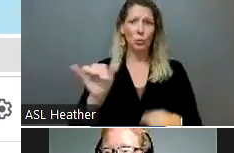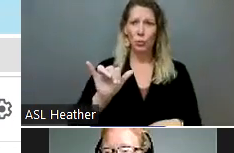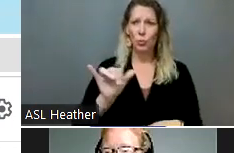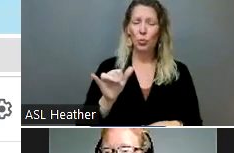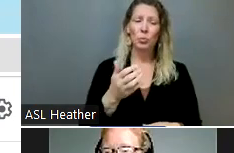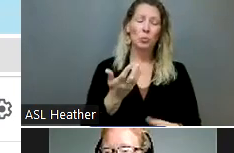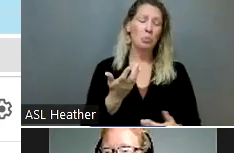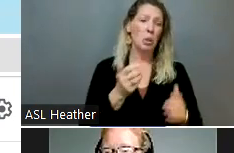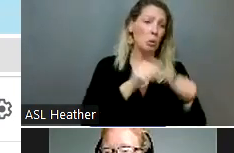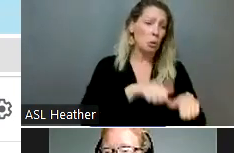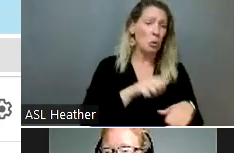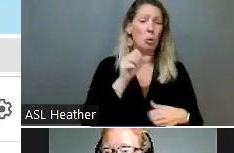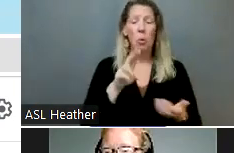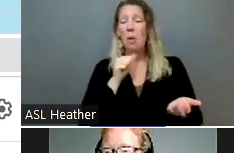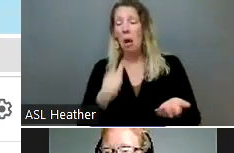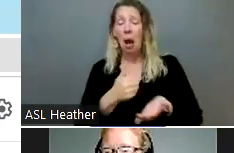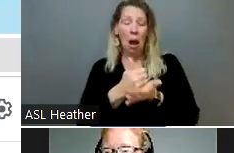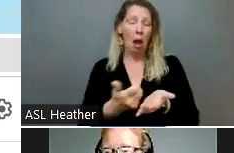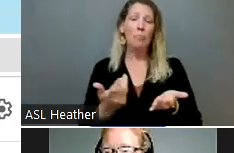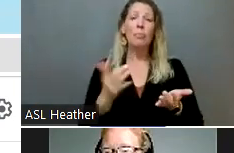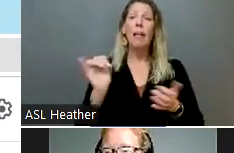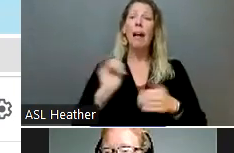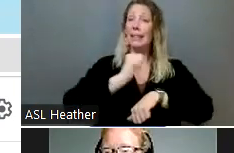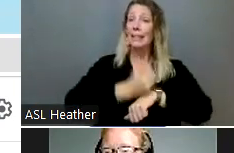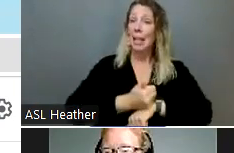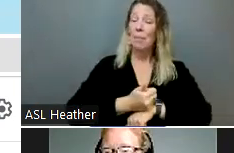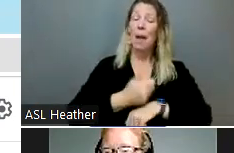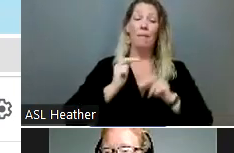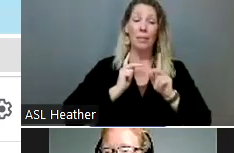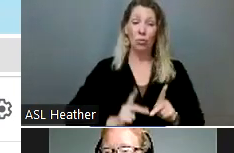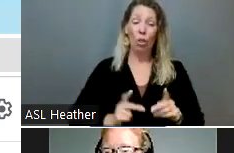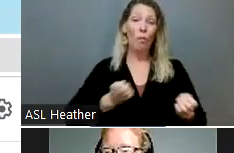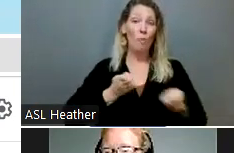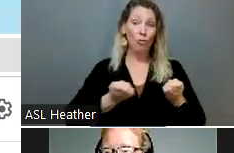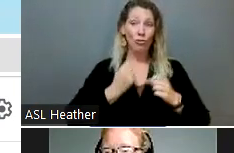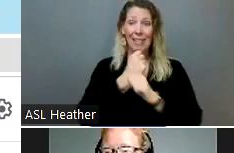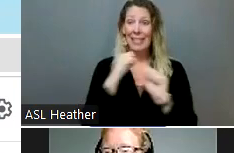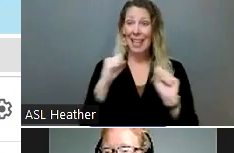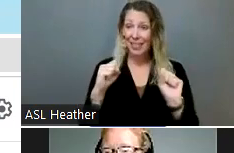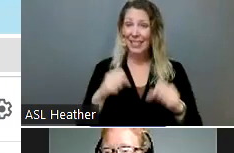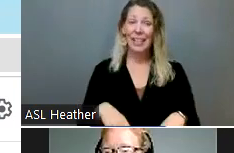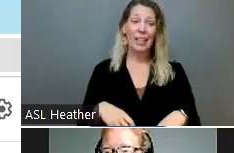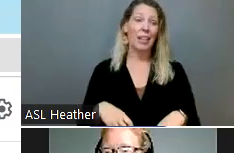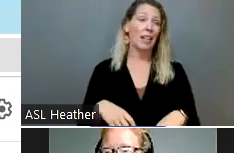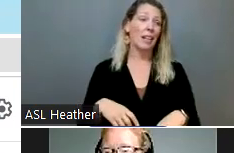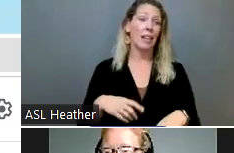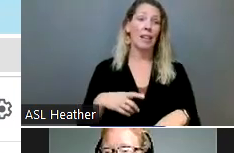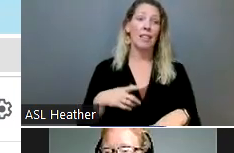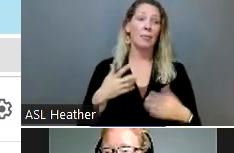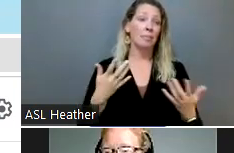helpful. Things like establishing physical and emotional safety, limiting chaos, planning for more